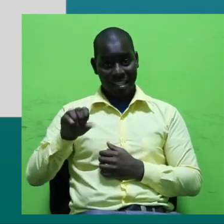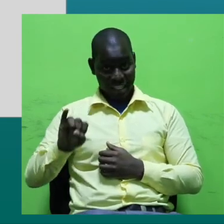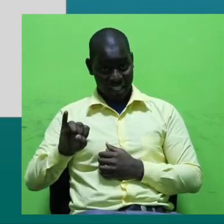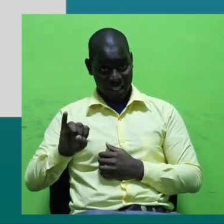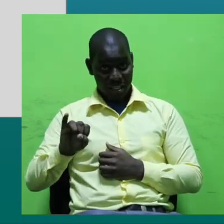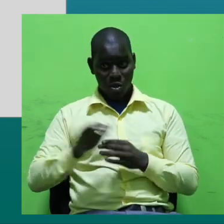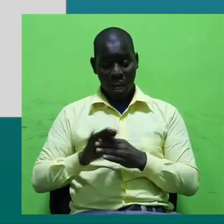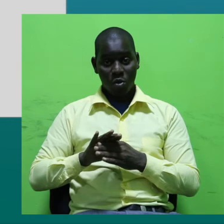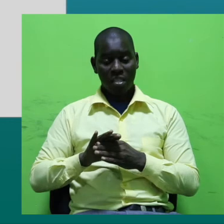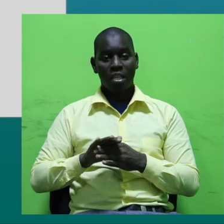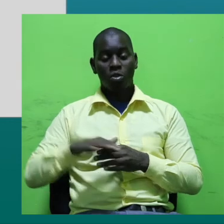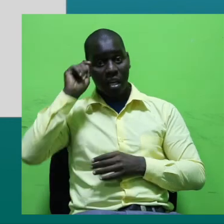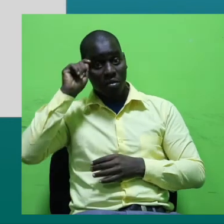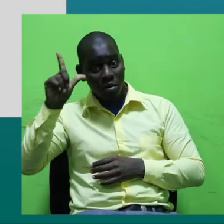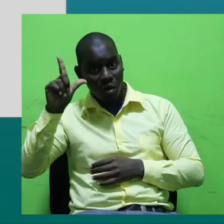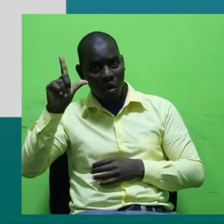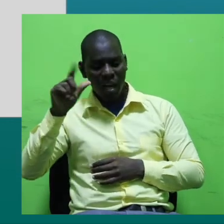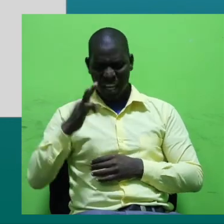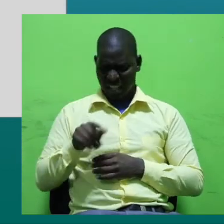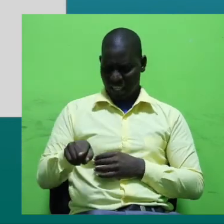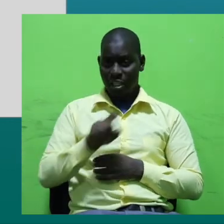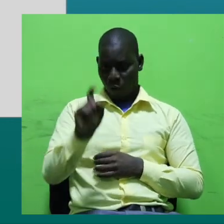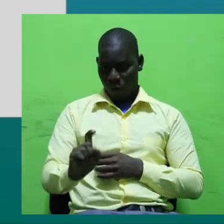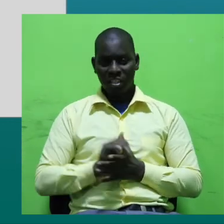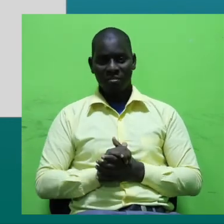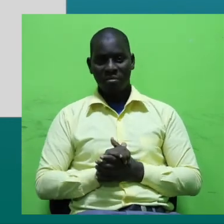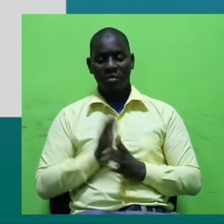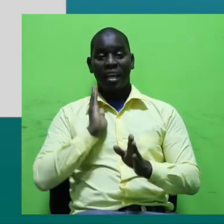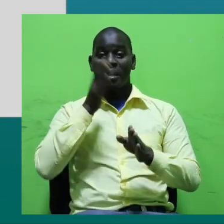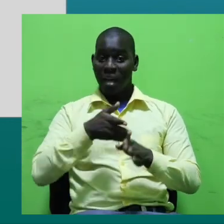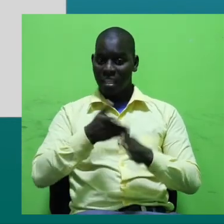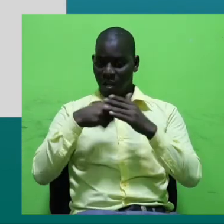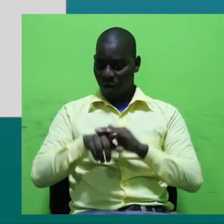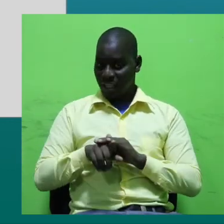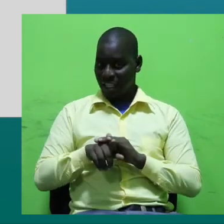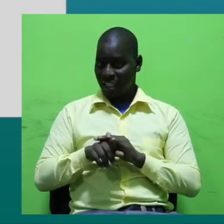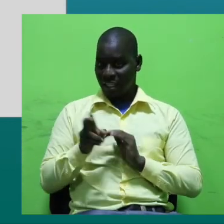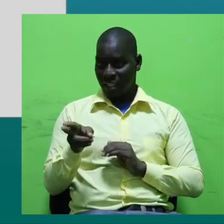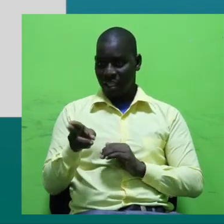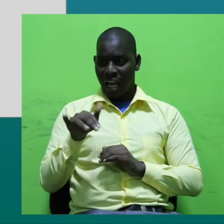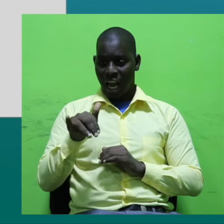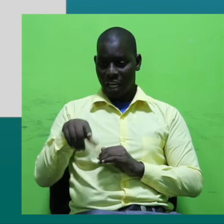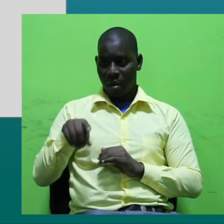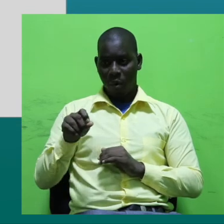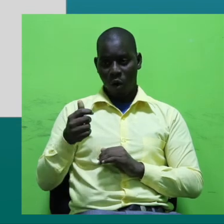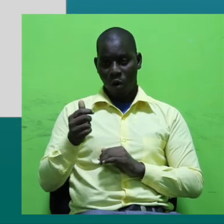of variables, which are dependent variable, independent variable, and controlled